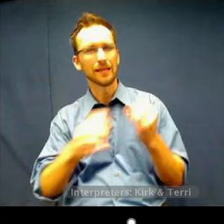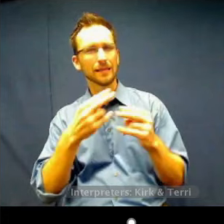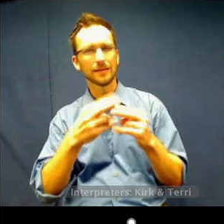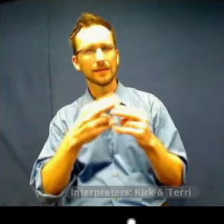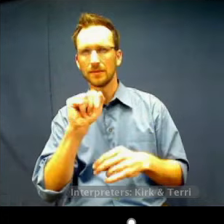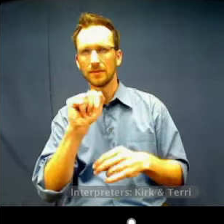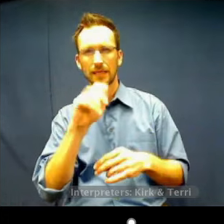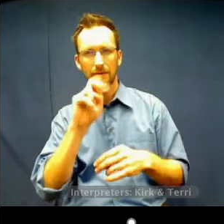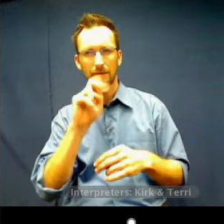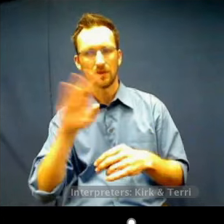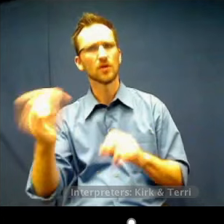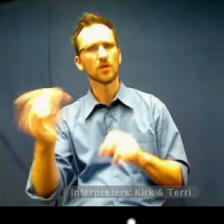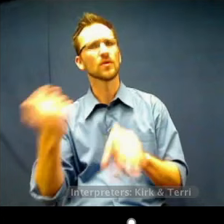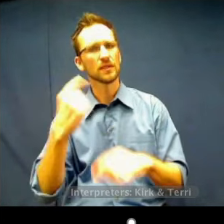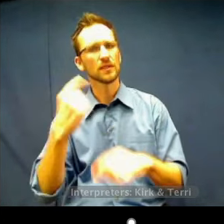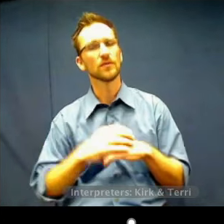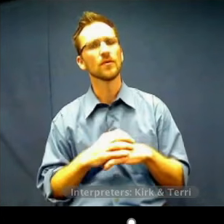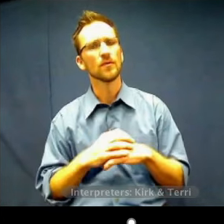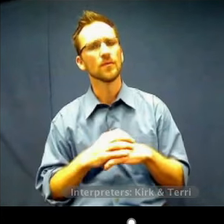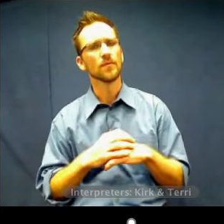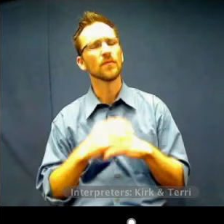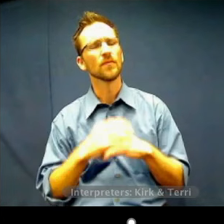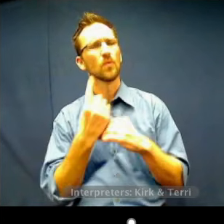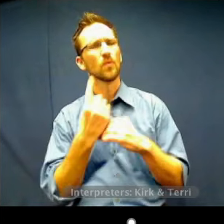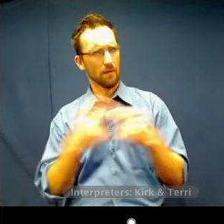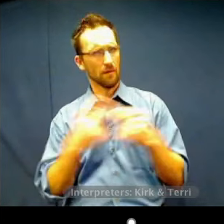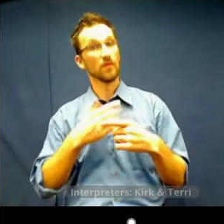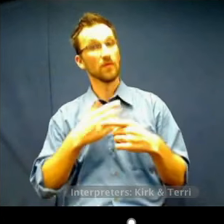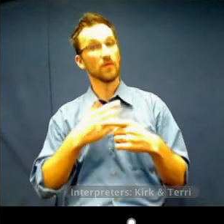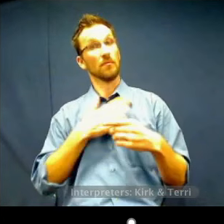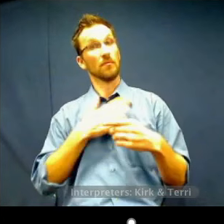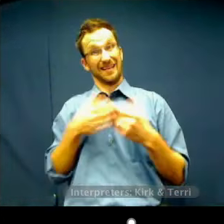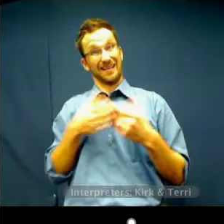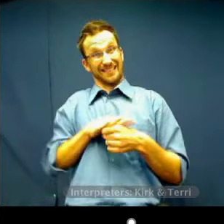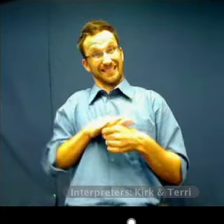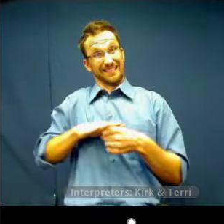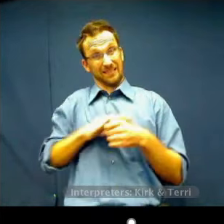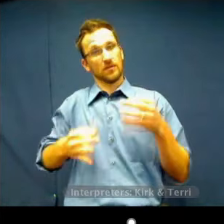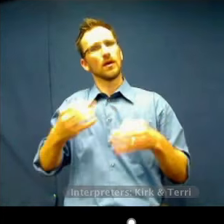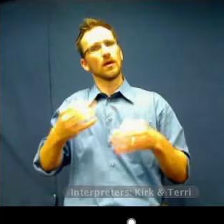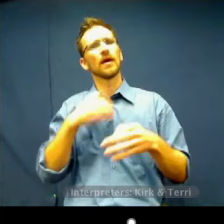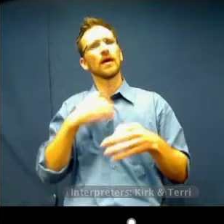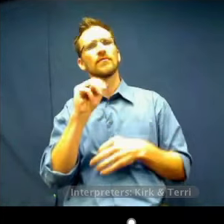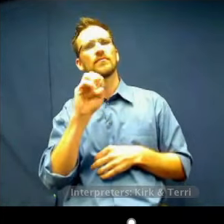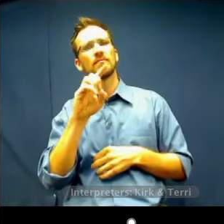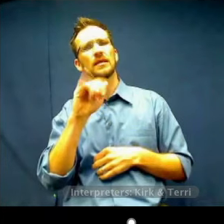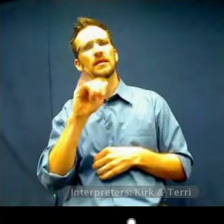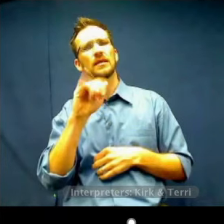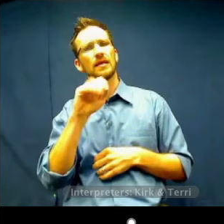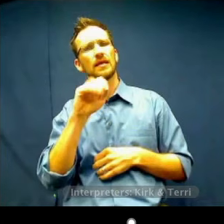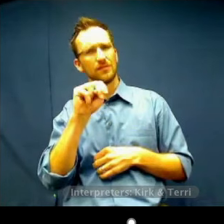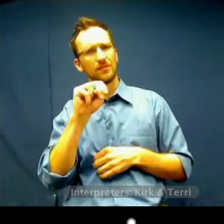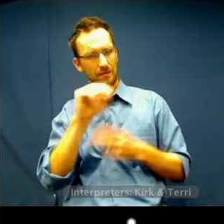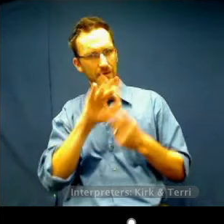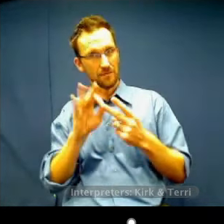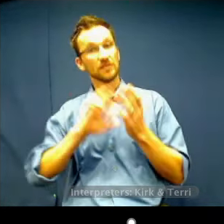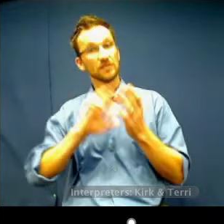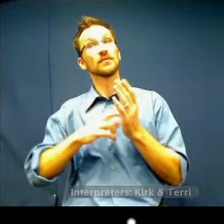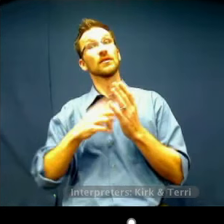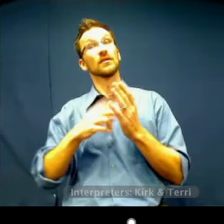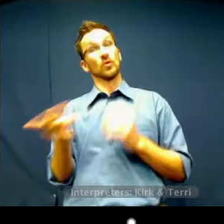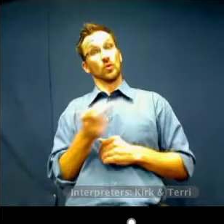You mentioned conflicts. My local court has a mediation option where the parties can meet with a court employee who's a mediator, usually